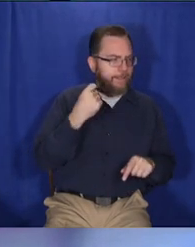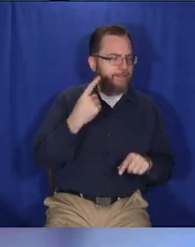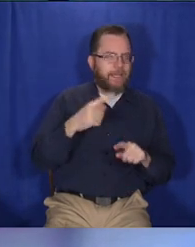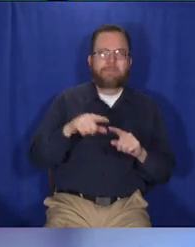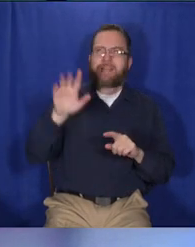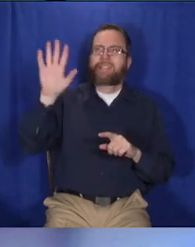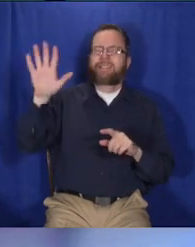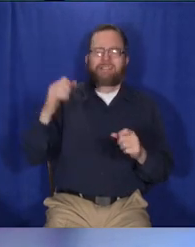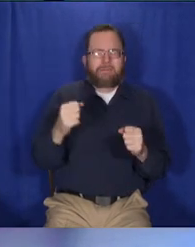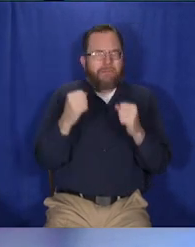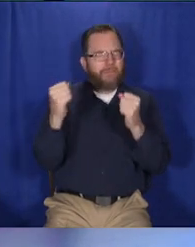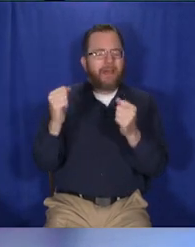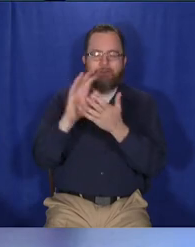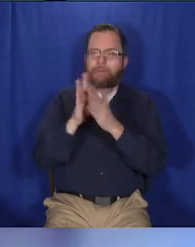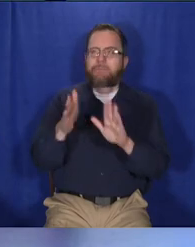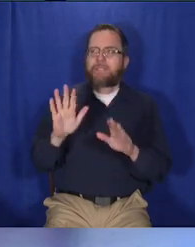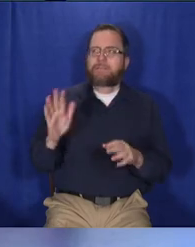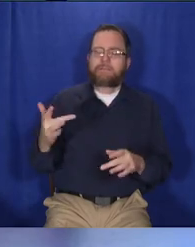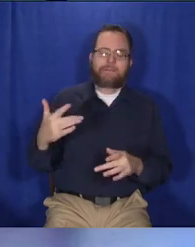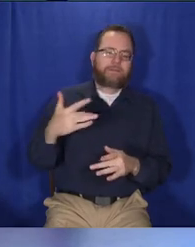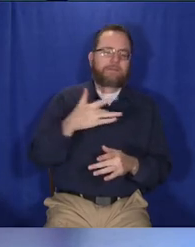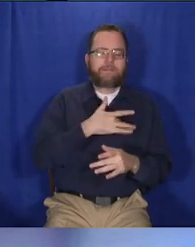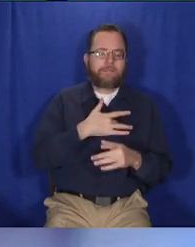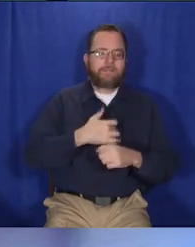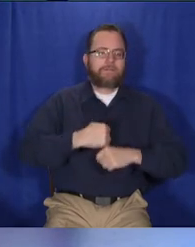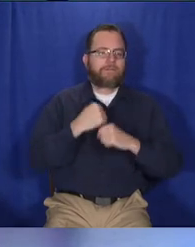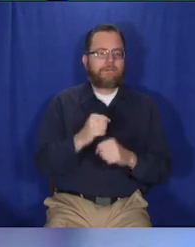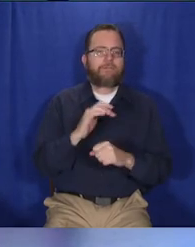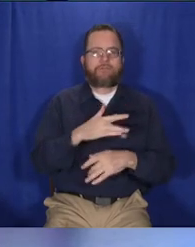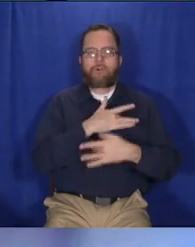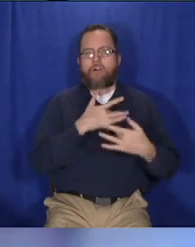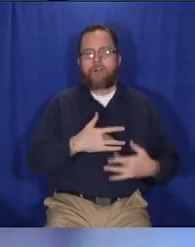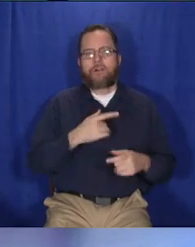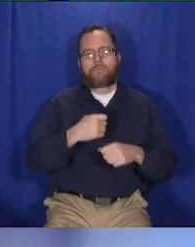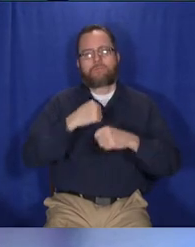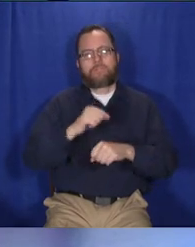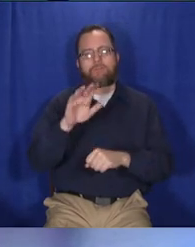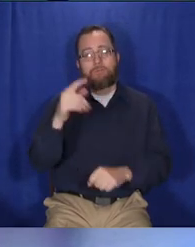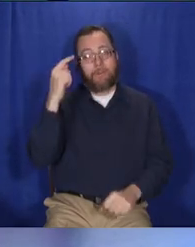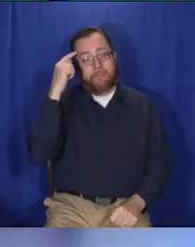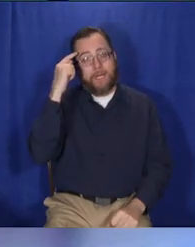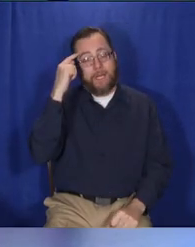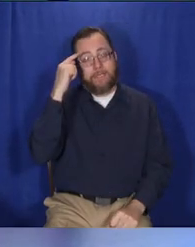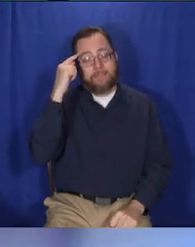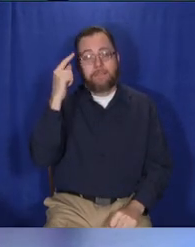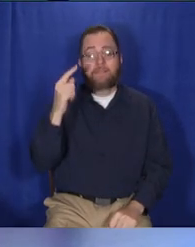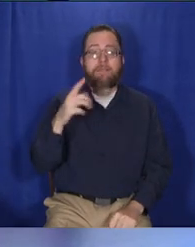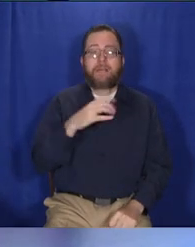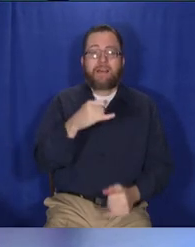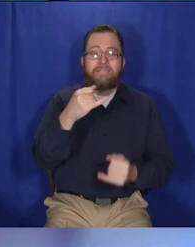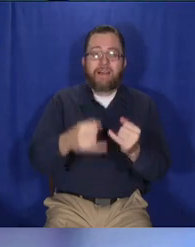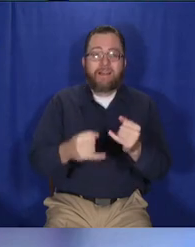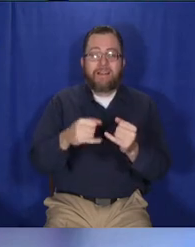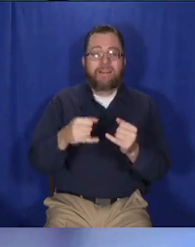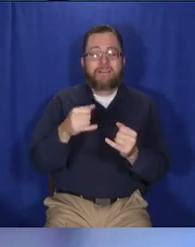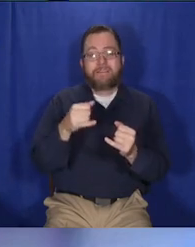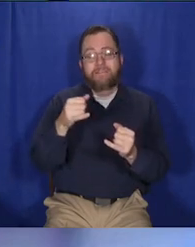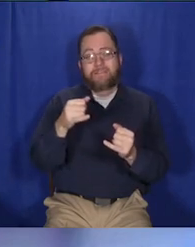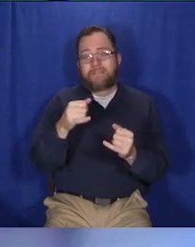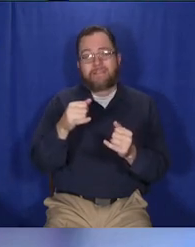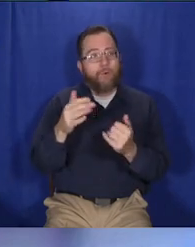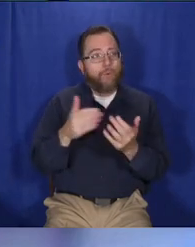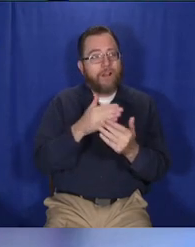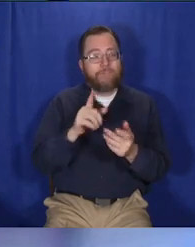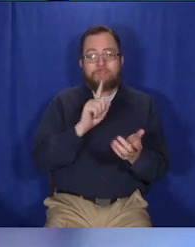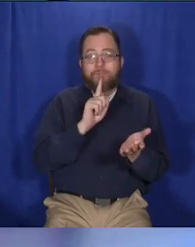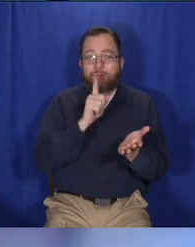minds in Christ Jesus. Finally, brothers, whatever is true, whatever is honorable, whatever is